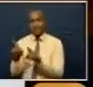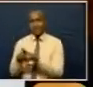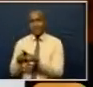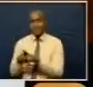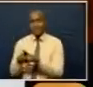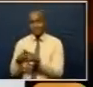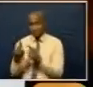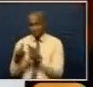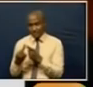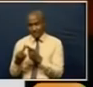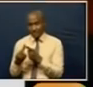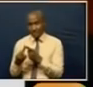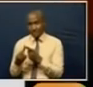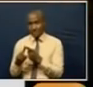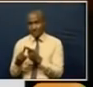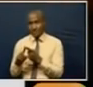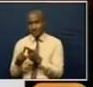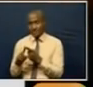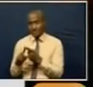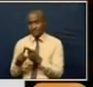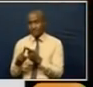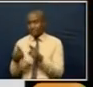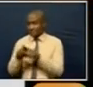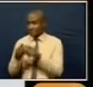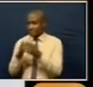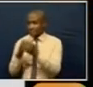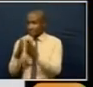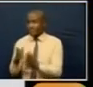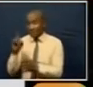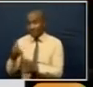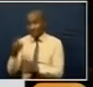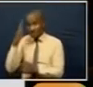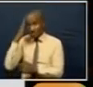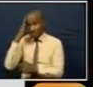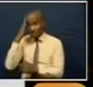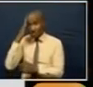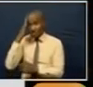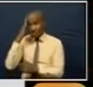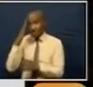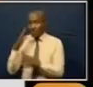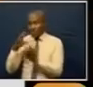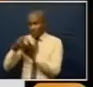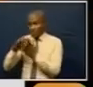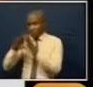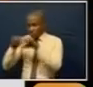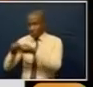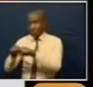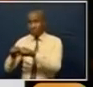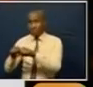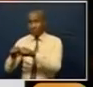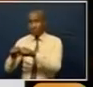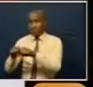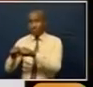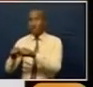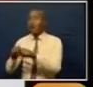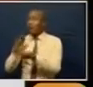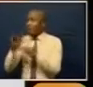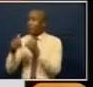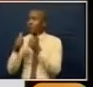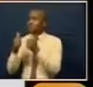one, you know, as leaders, we must always realize that we get into these positions. It will not always be convenient